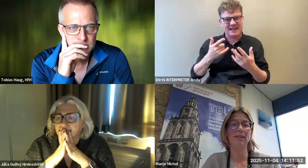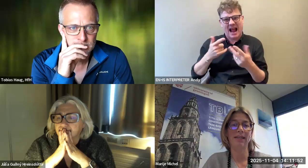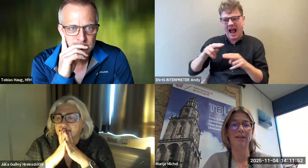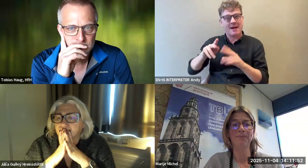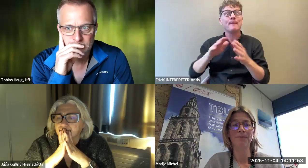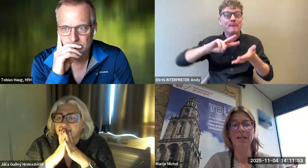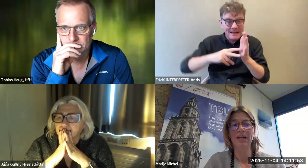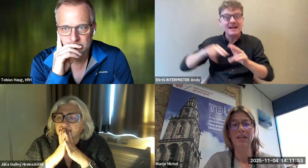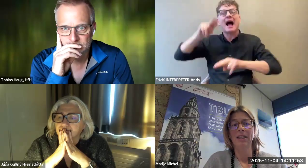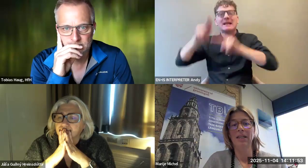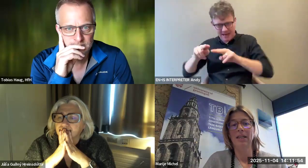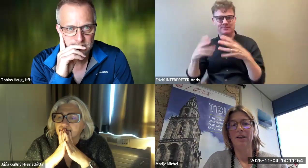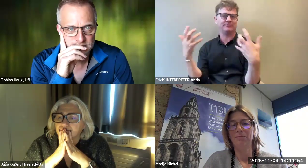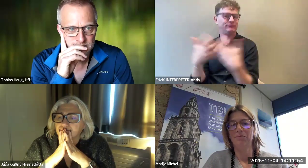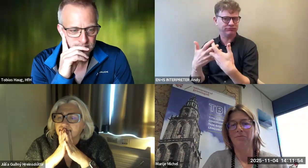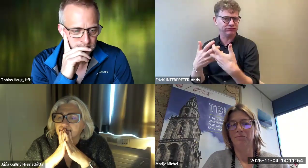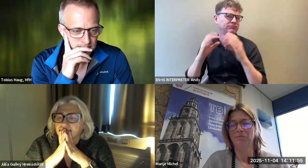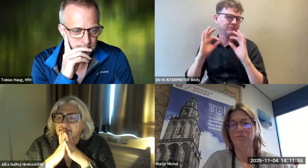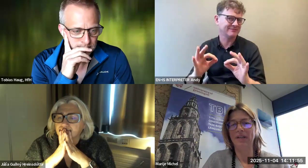should be there.